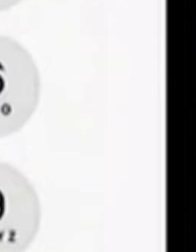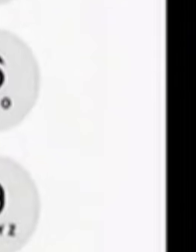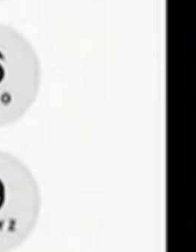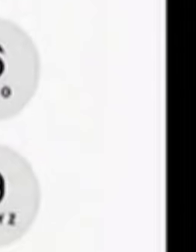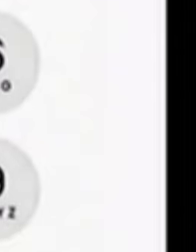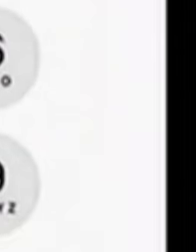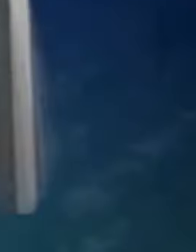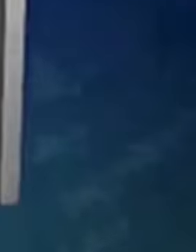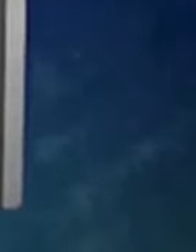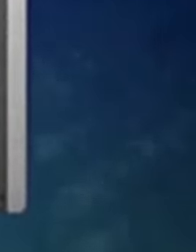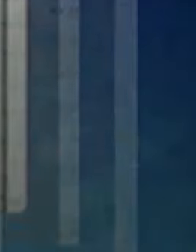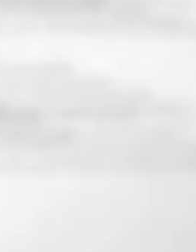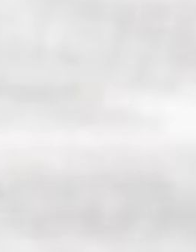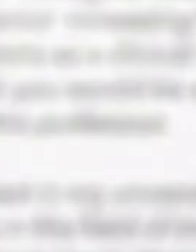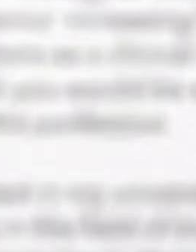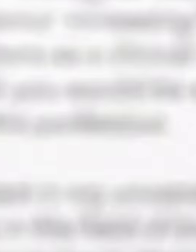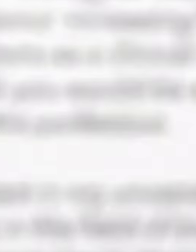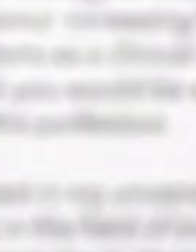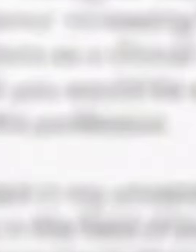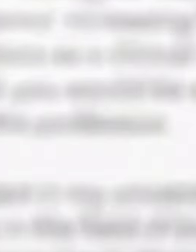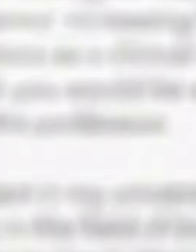011-714-6133 goba le romele email go